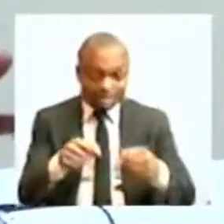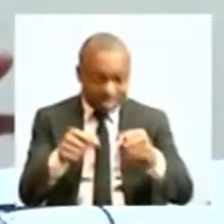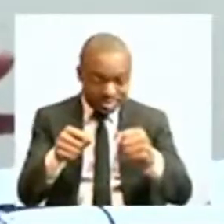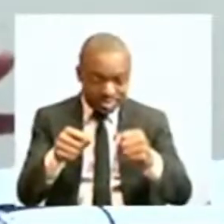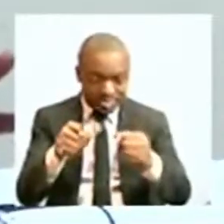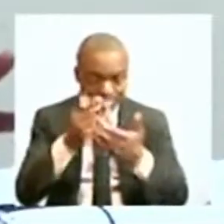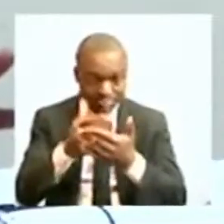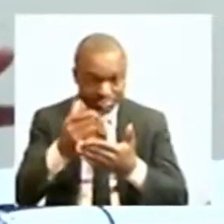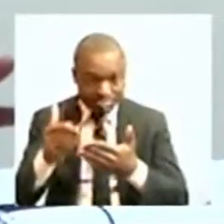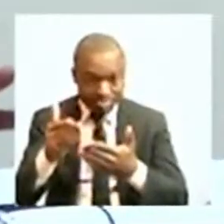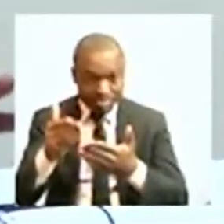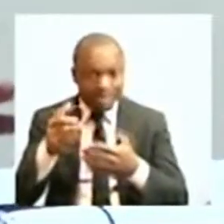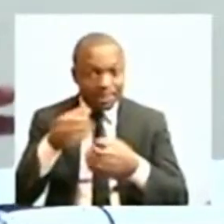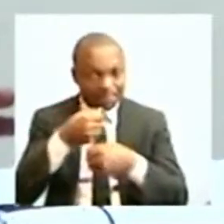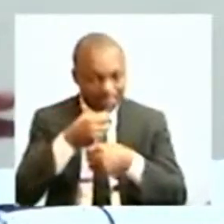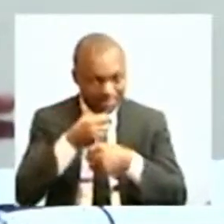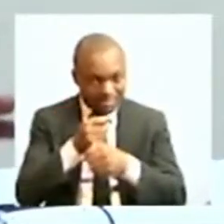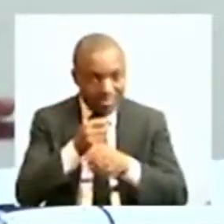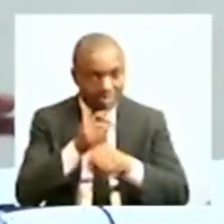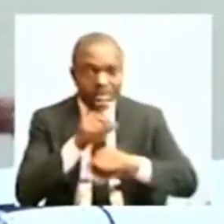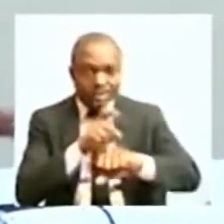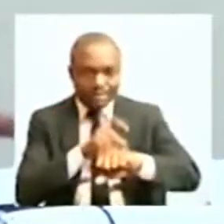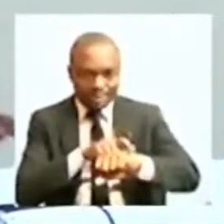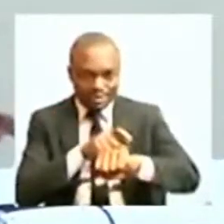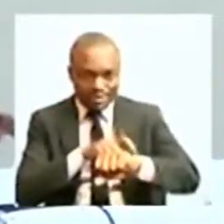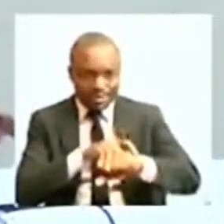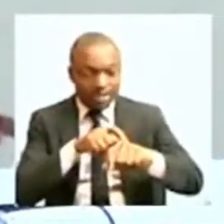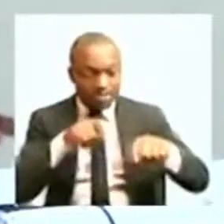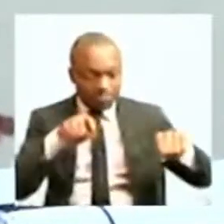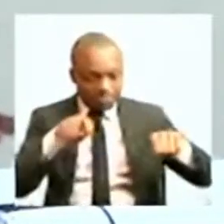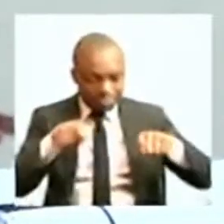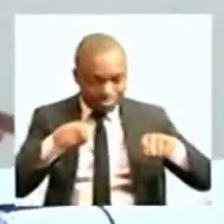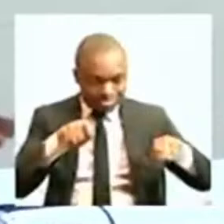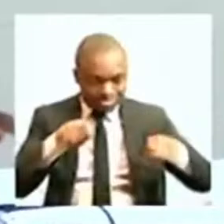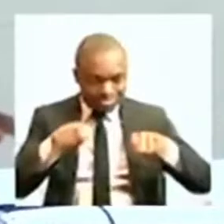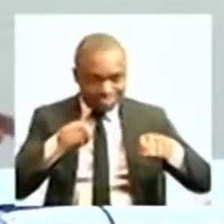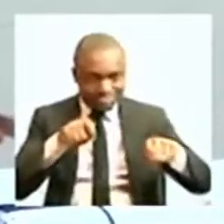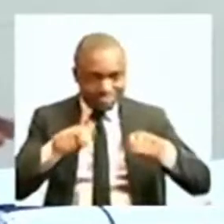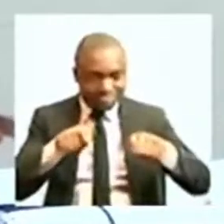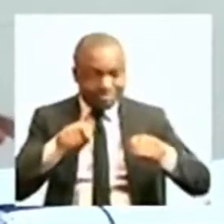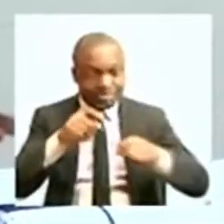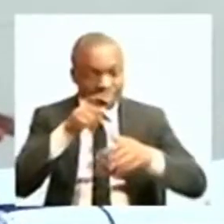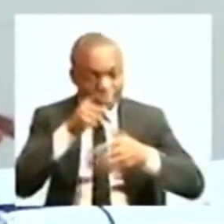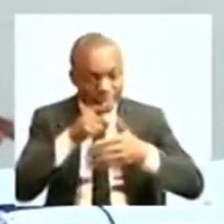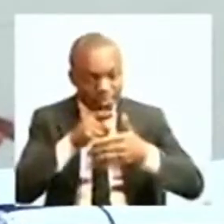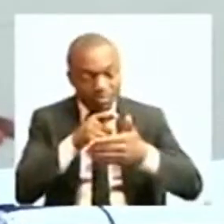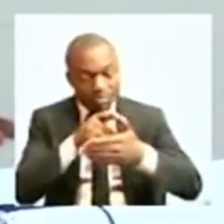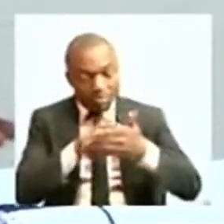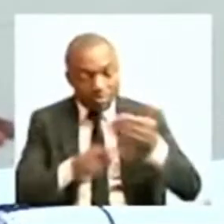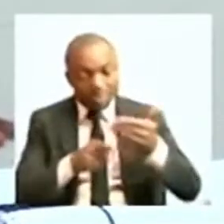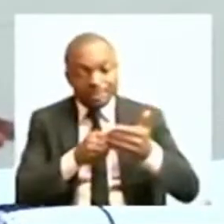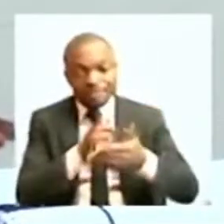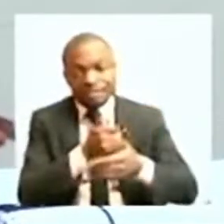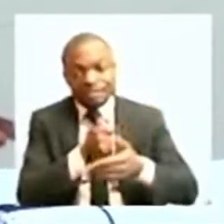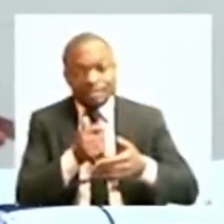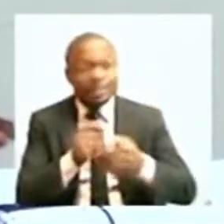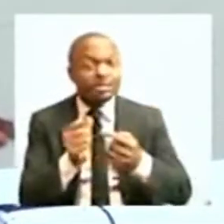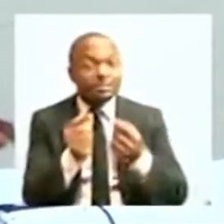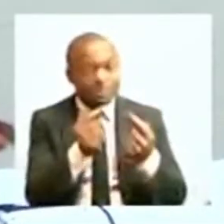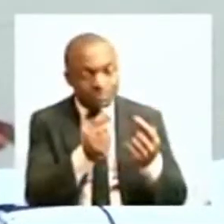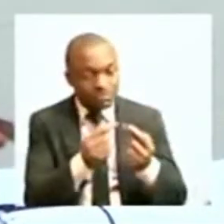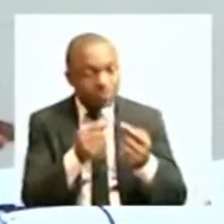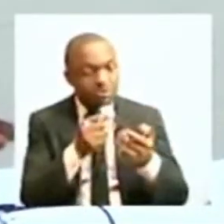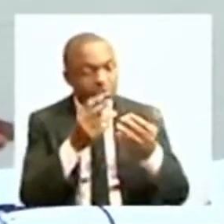the timelines, PS, regulate, so that whatever the case, we are able to see these